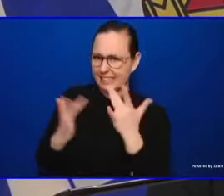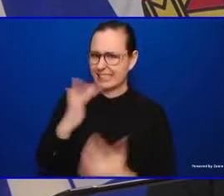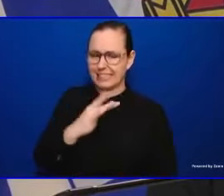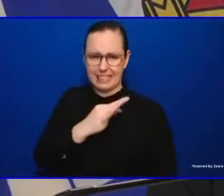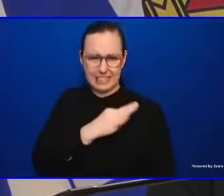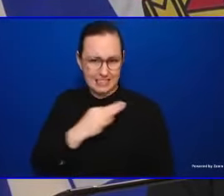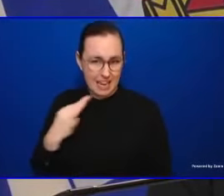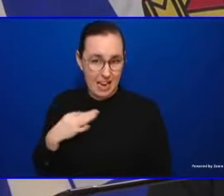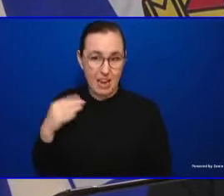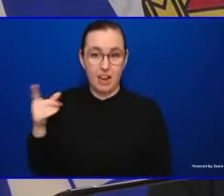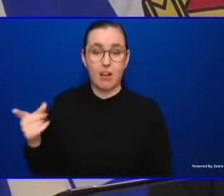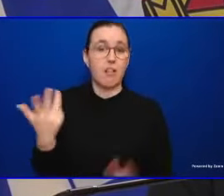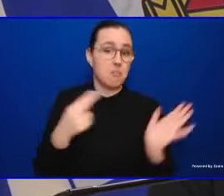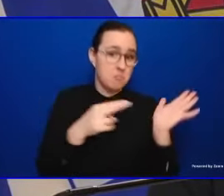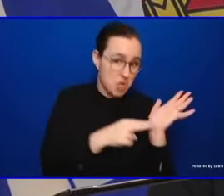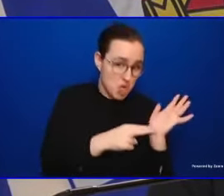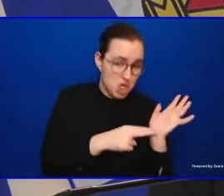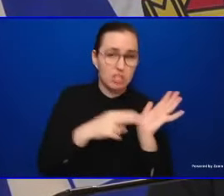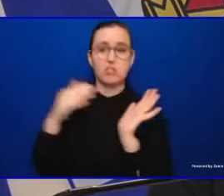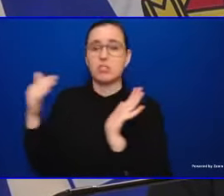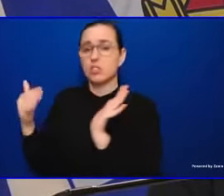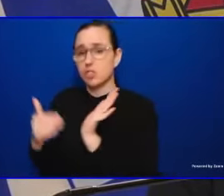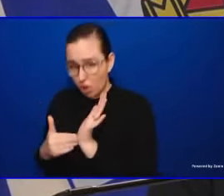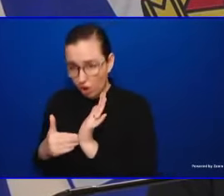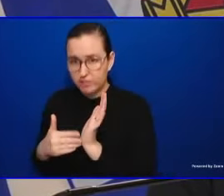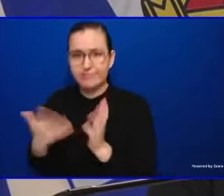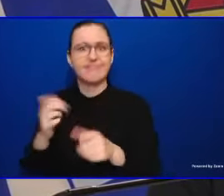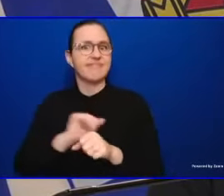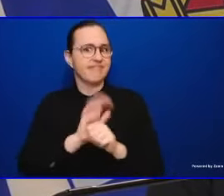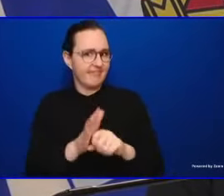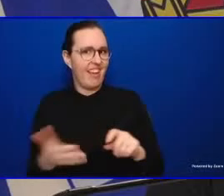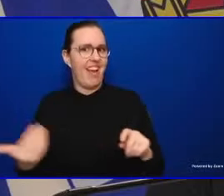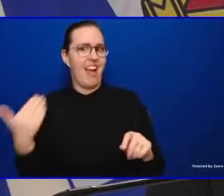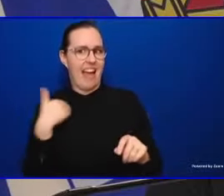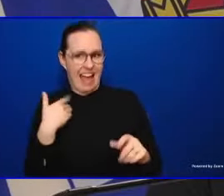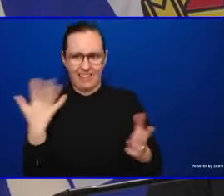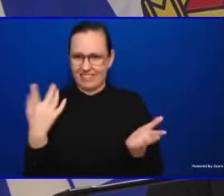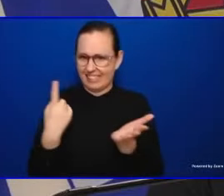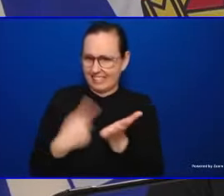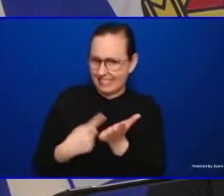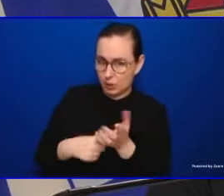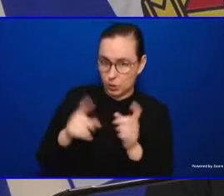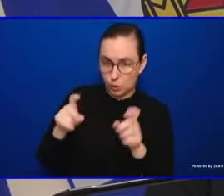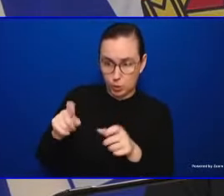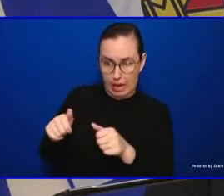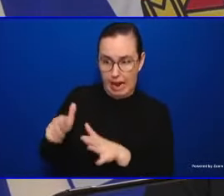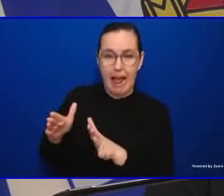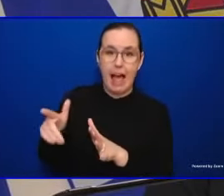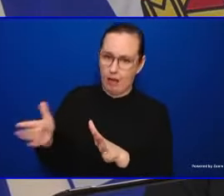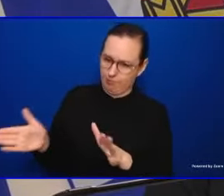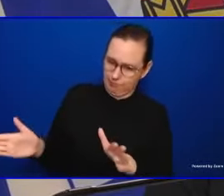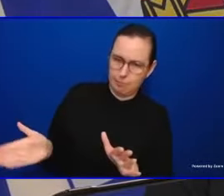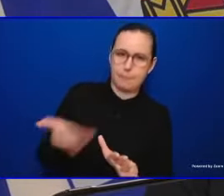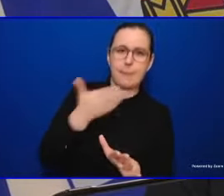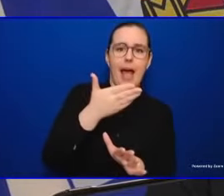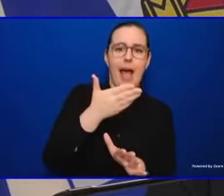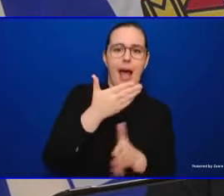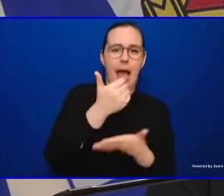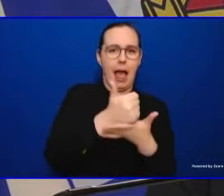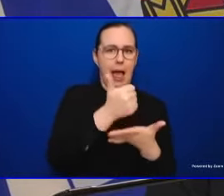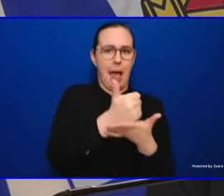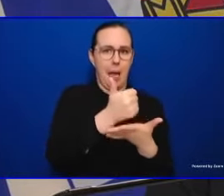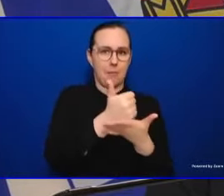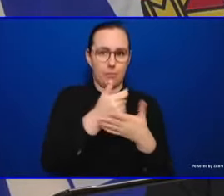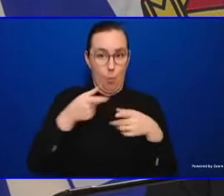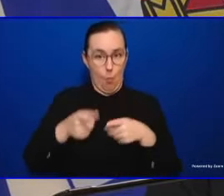talk about whether they should be allowed back in a hospital to help treat patients and do their work. Where are you in that?